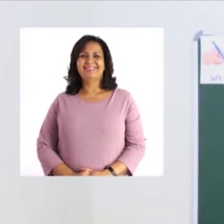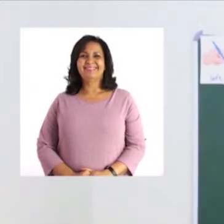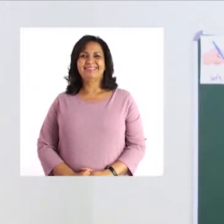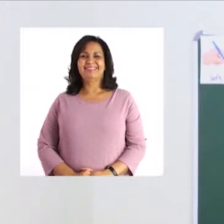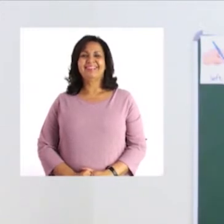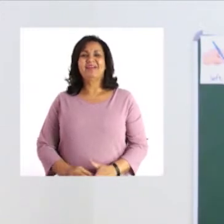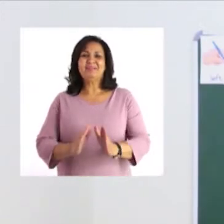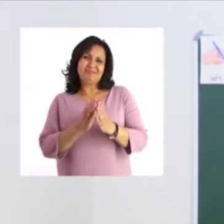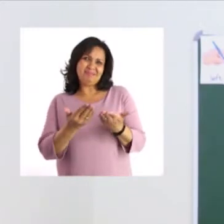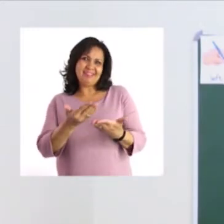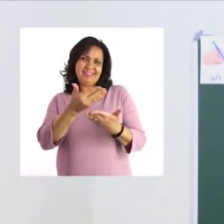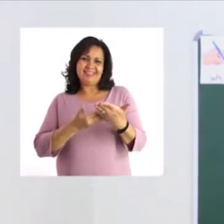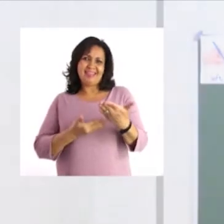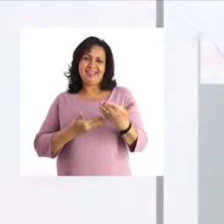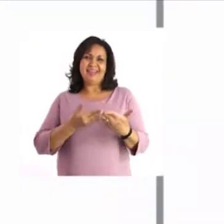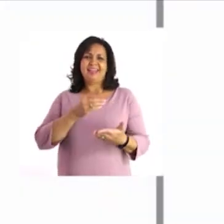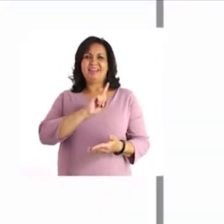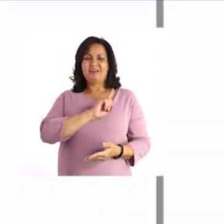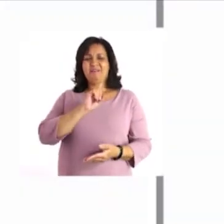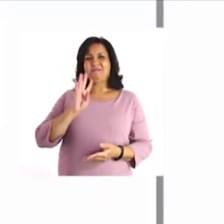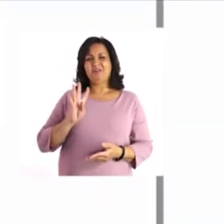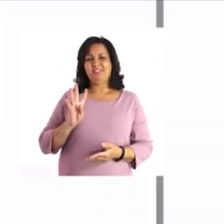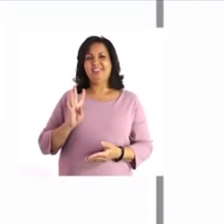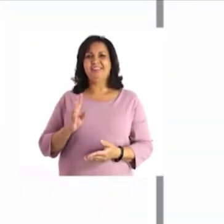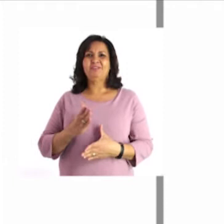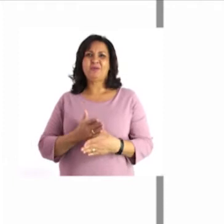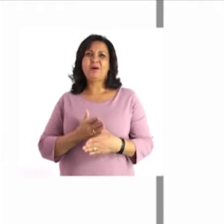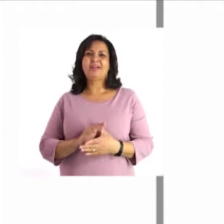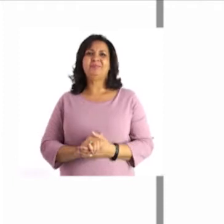Let's turn to page 14 of our exercise.